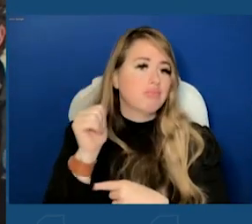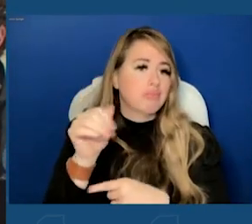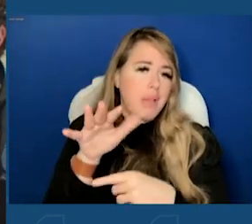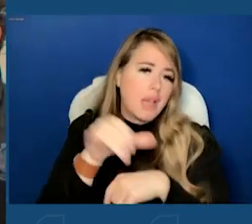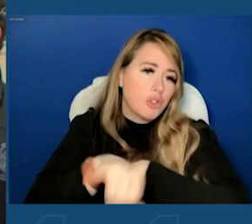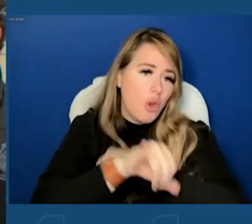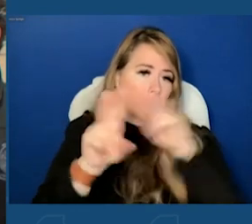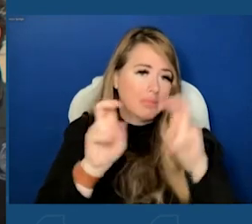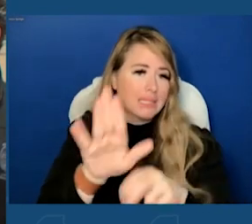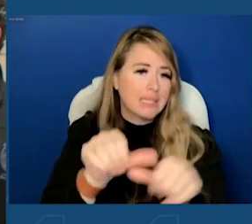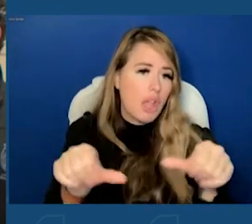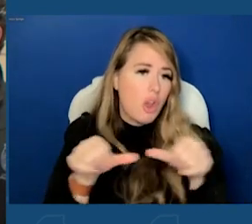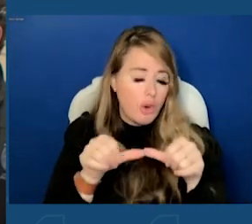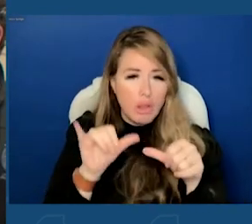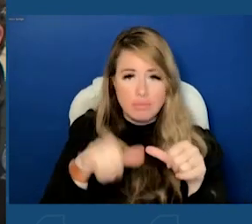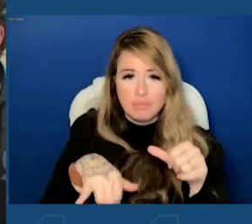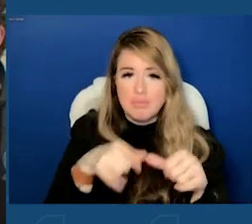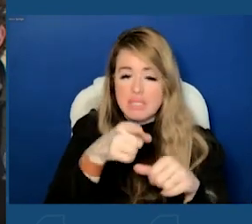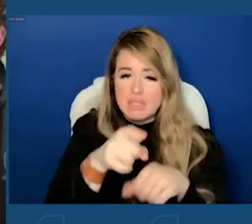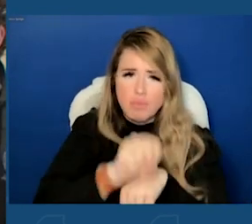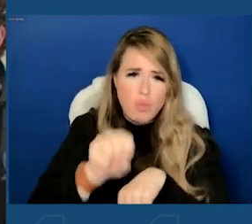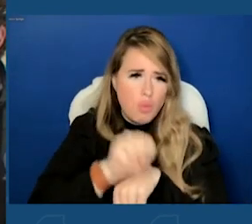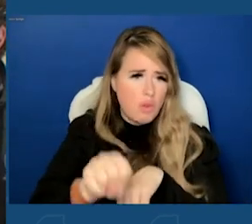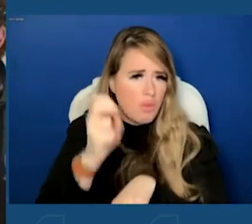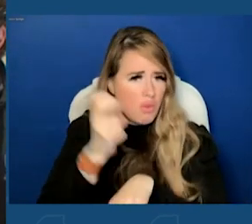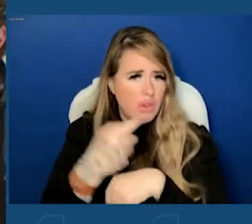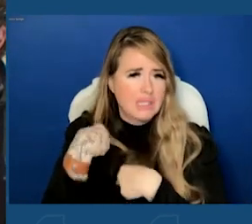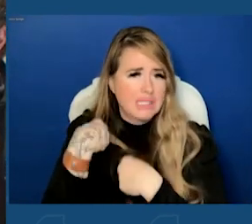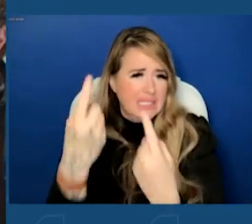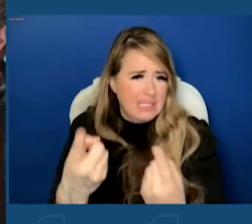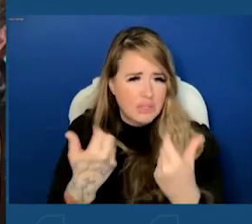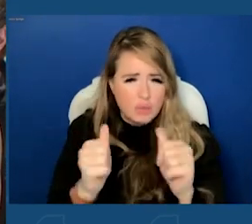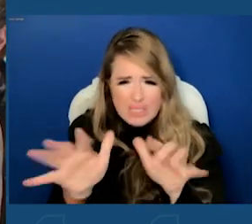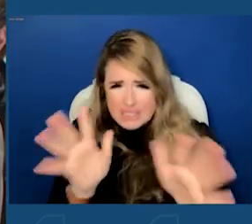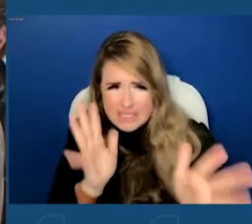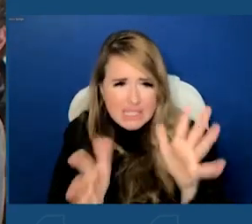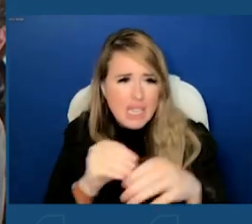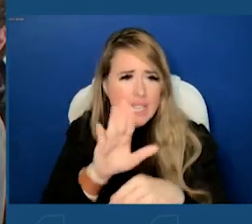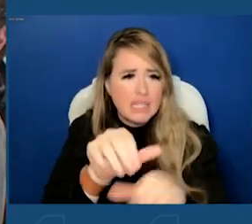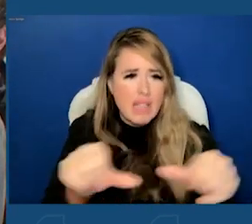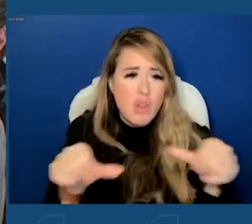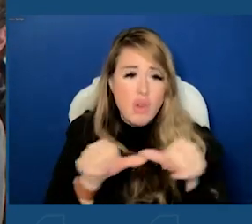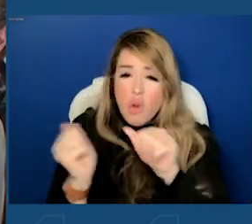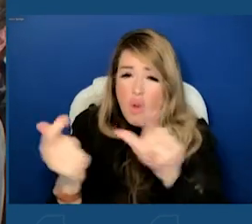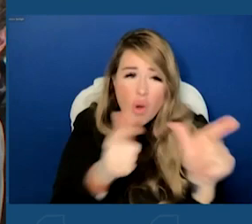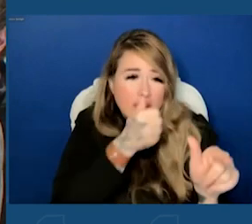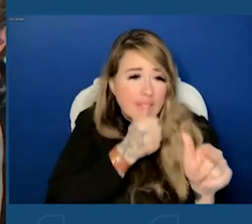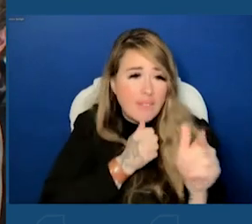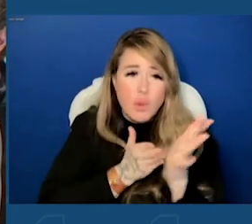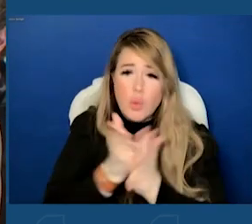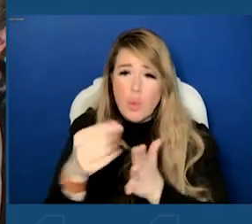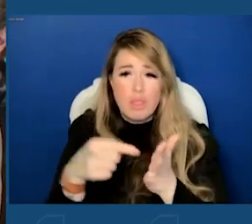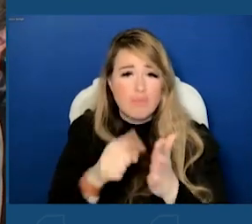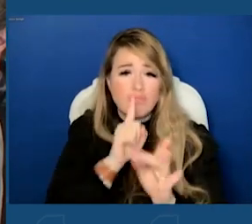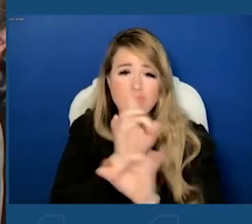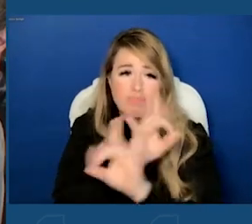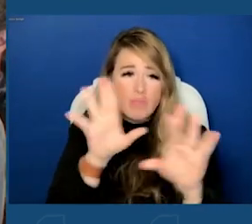backyard. So, and he's been working throughout the borough to try to make sure, because all of us are suffering from this cold.